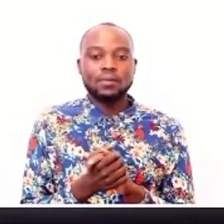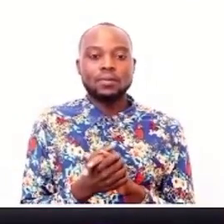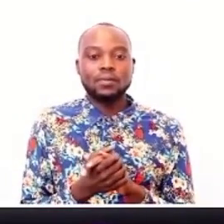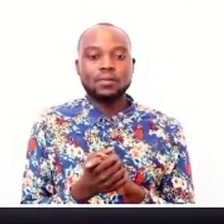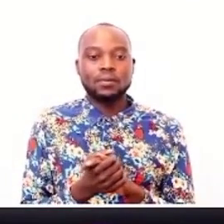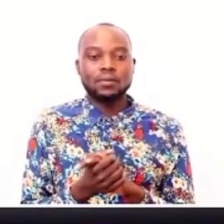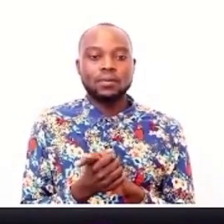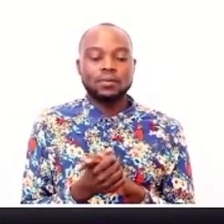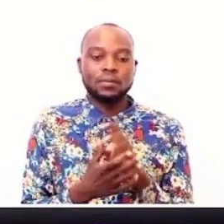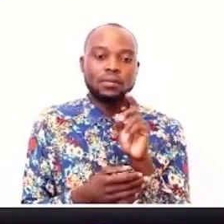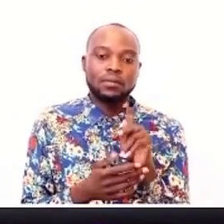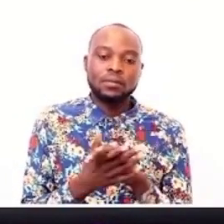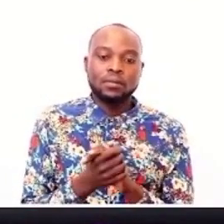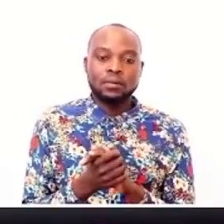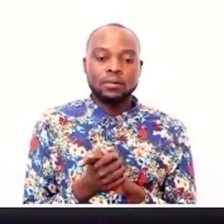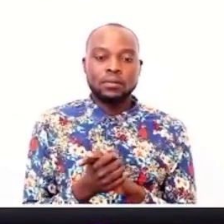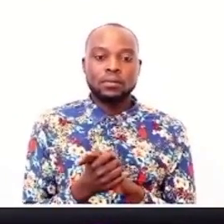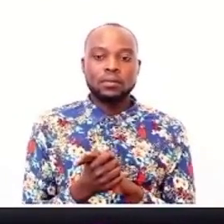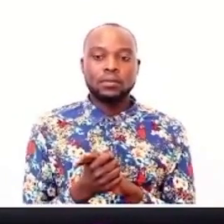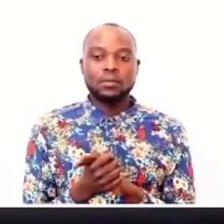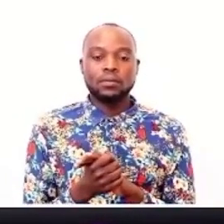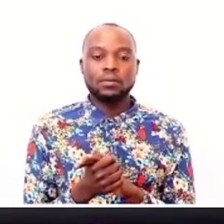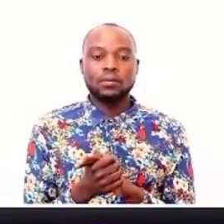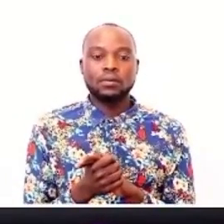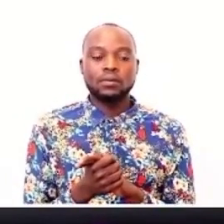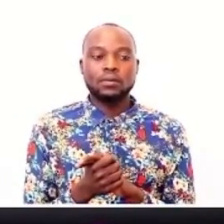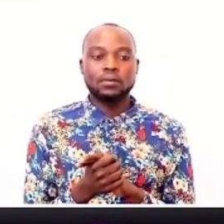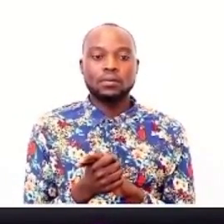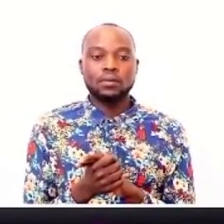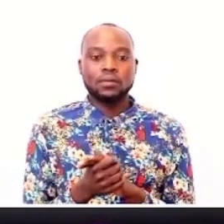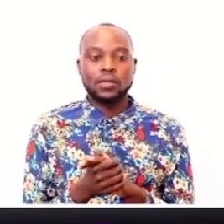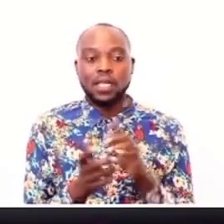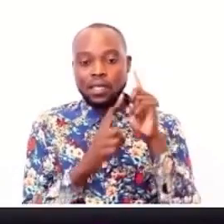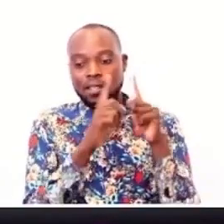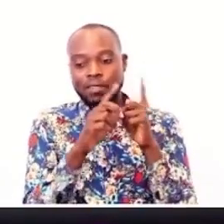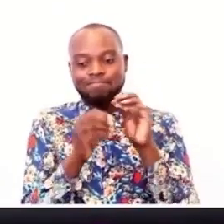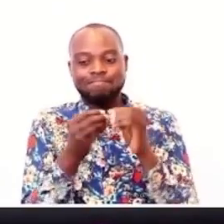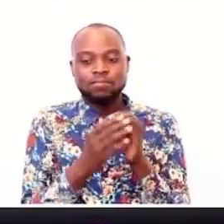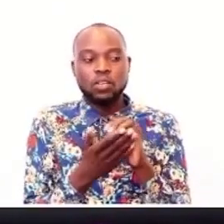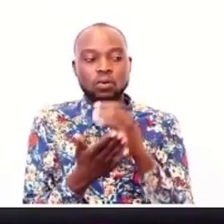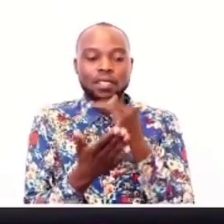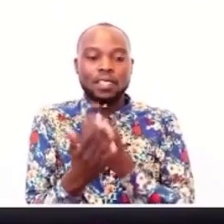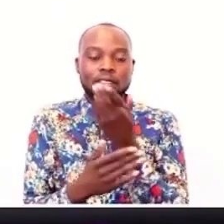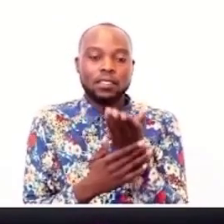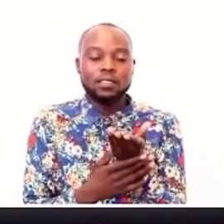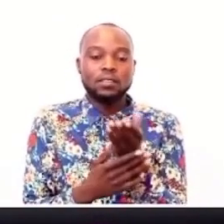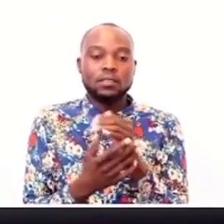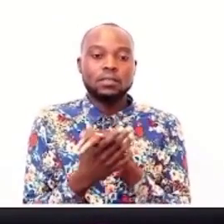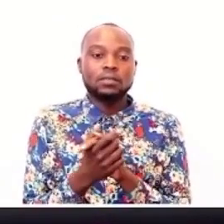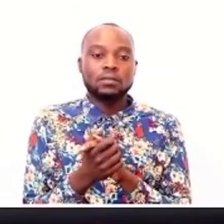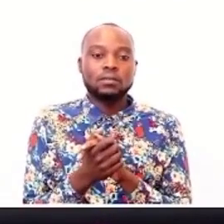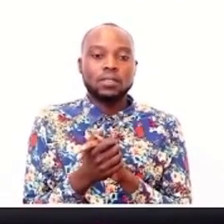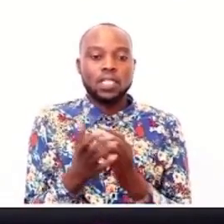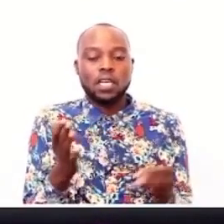question? Oh, okay, tax. Okay, let me get to tax. So I think the principles of taxation, they apply